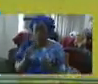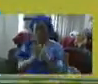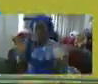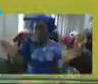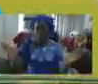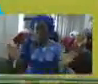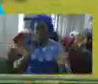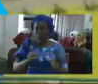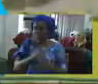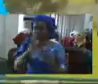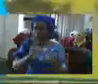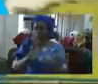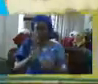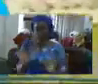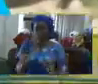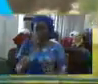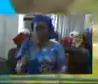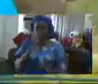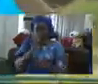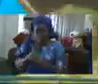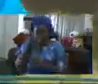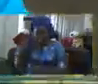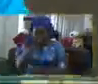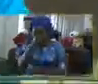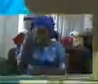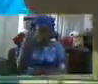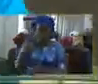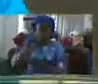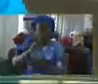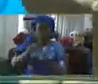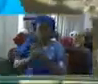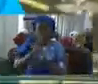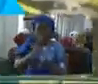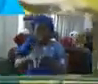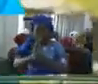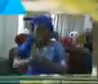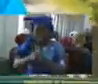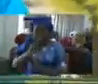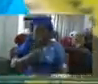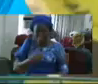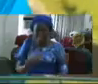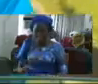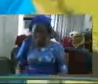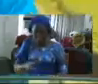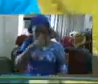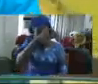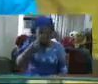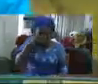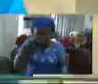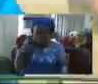Because I know some of you have been asking me Daddy, why did you cancel